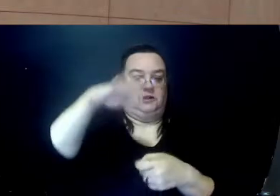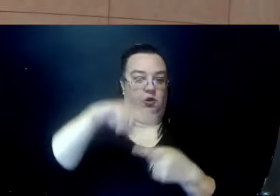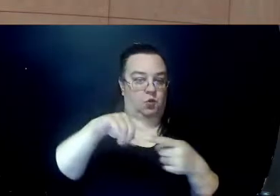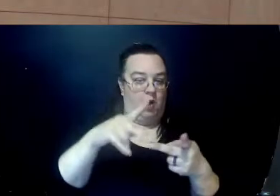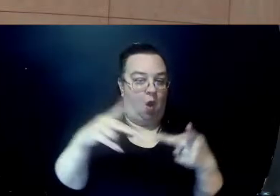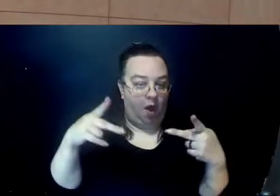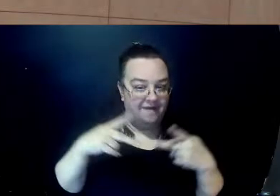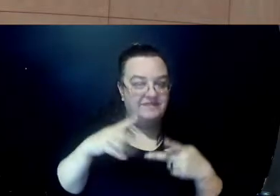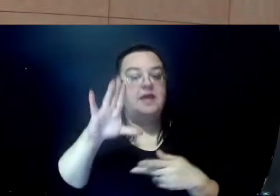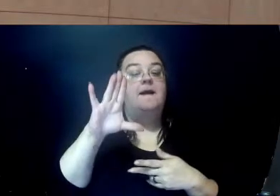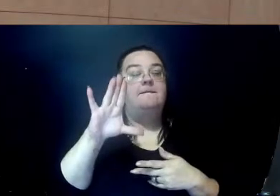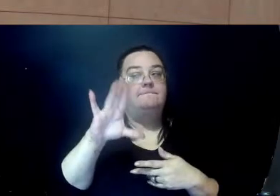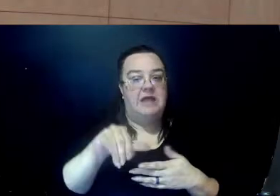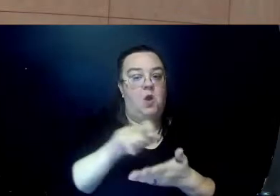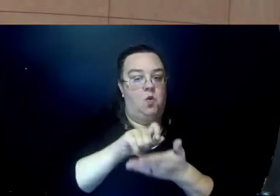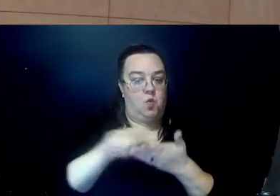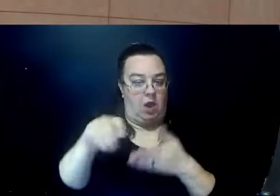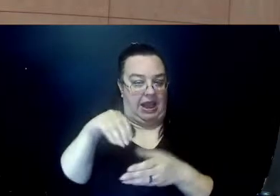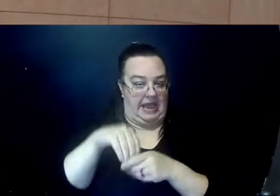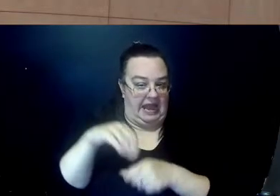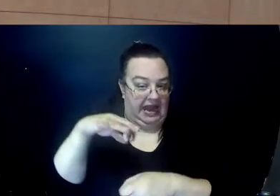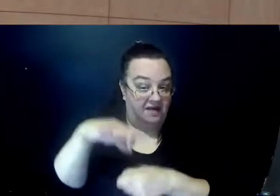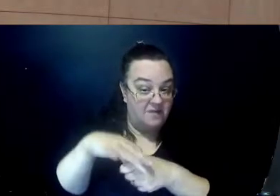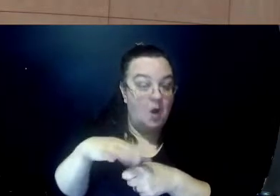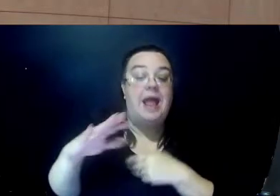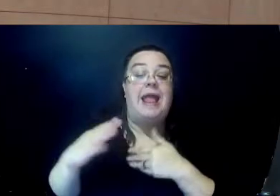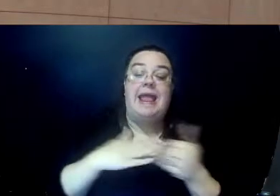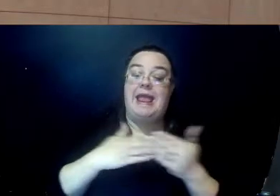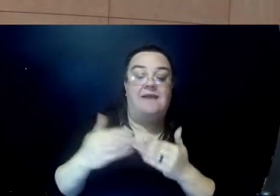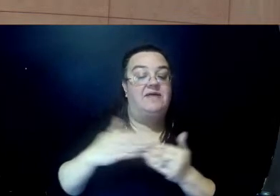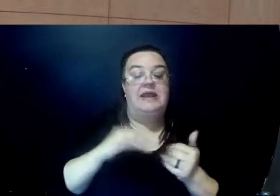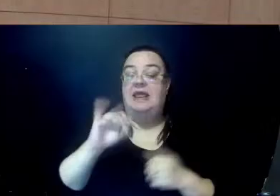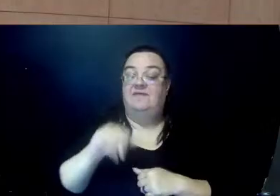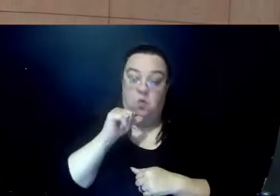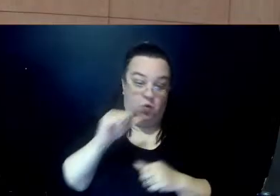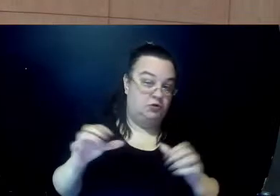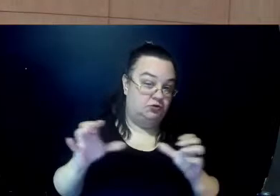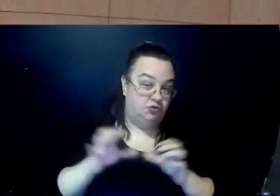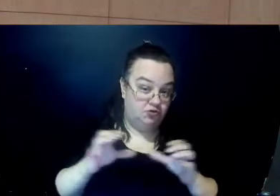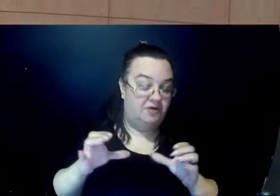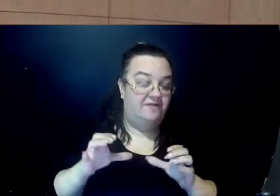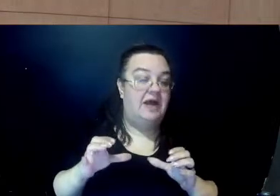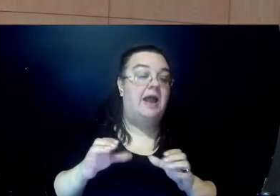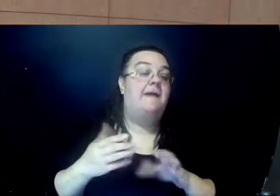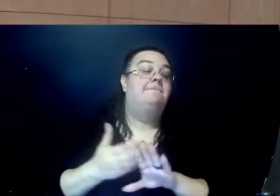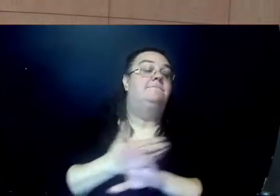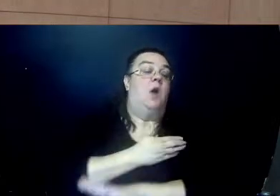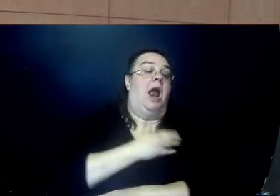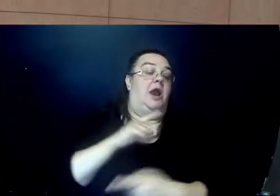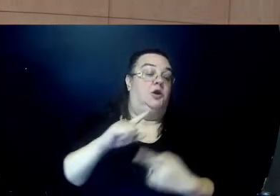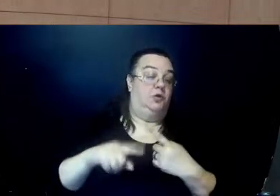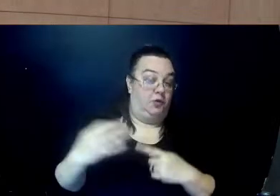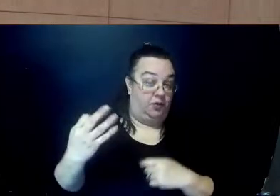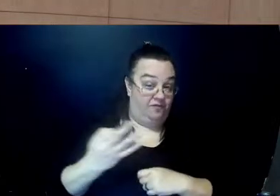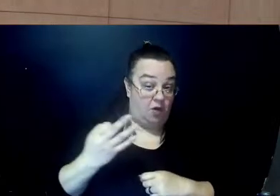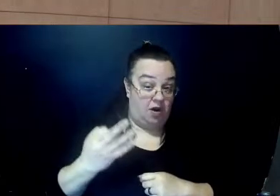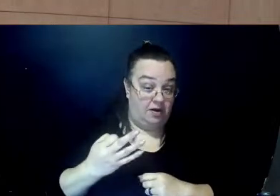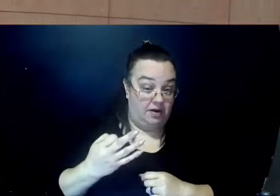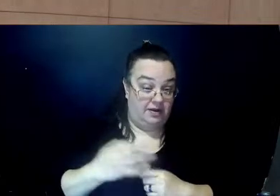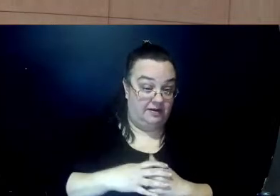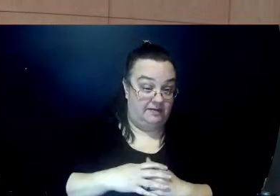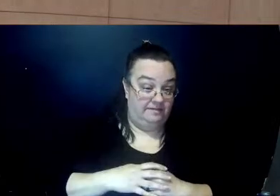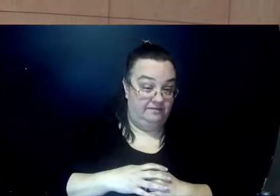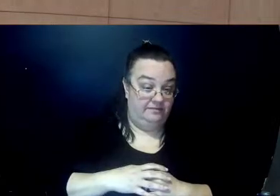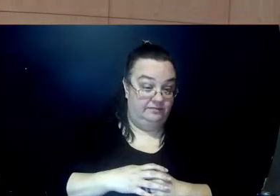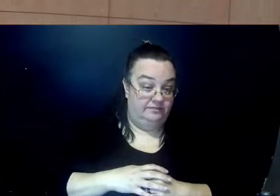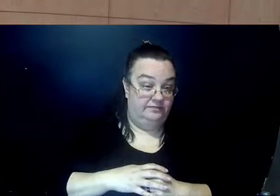by write-in votes even if they weren't certified prior to the Friday.